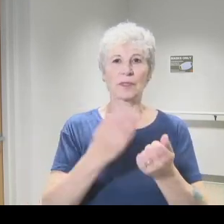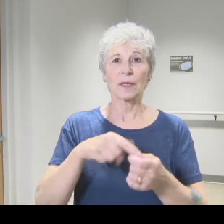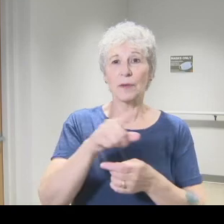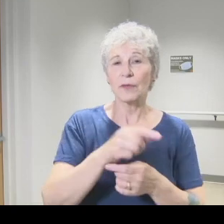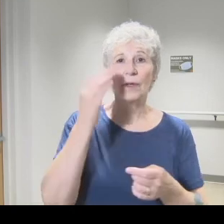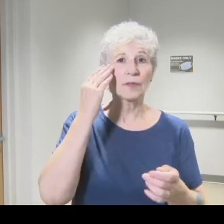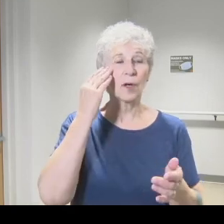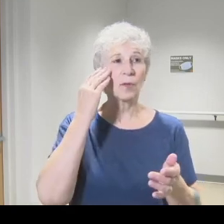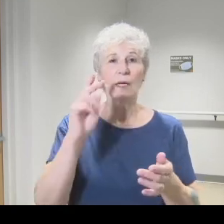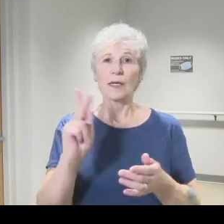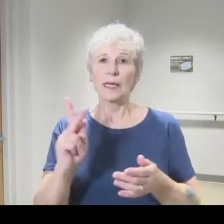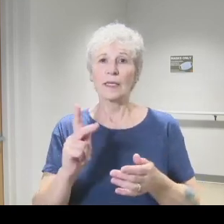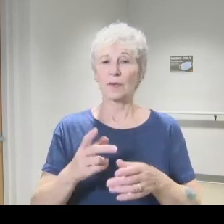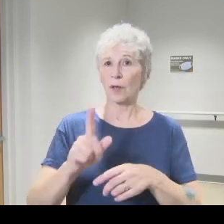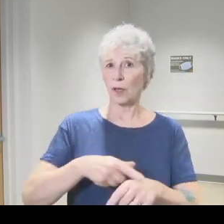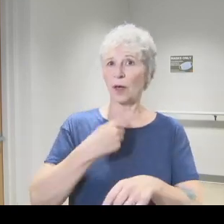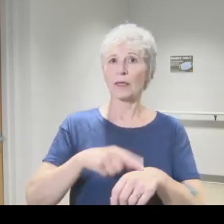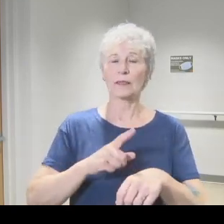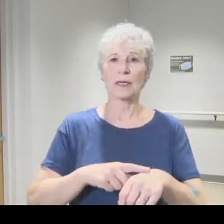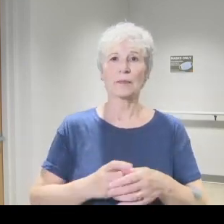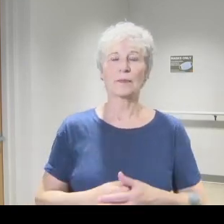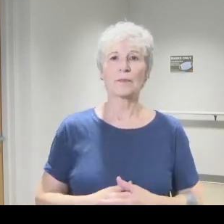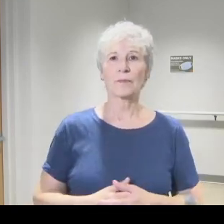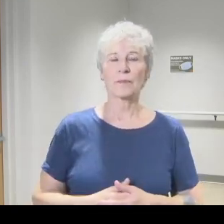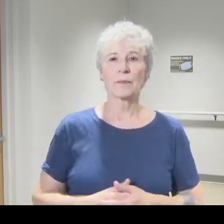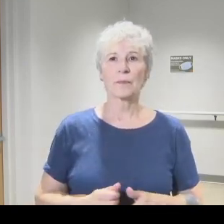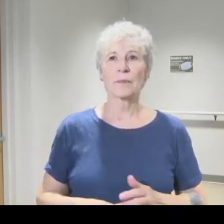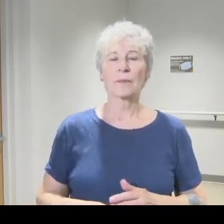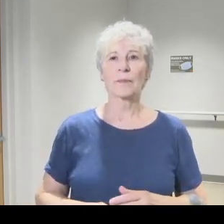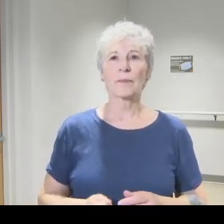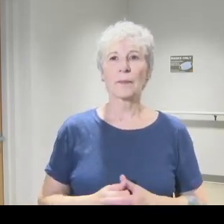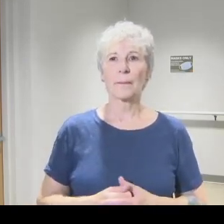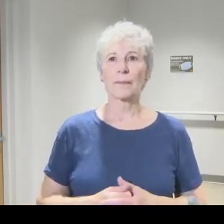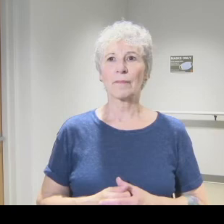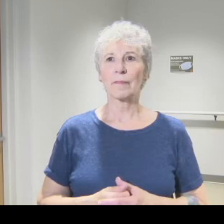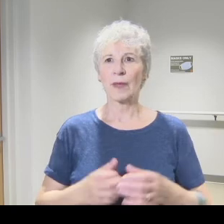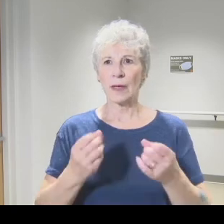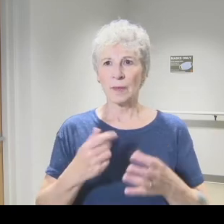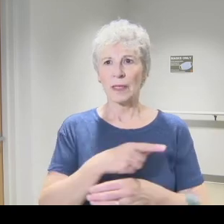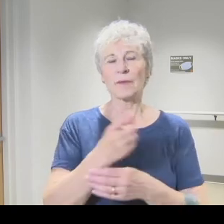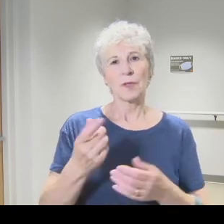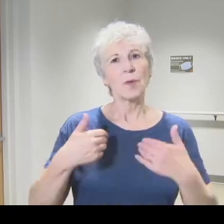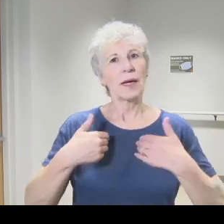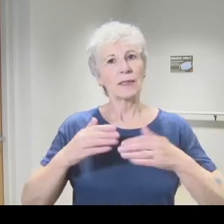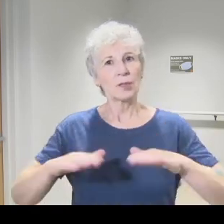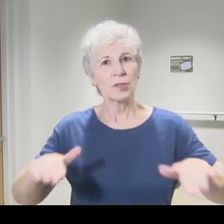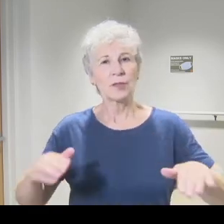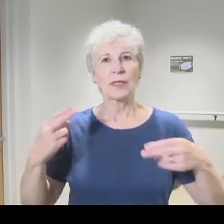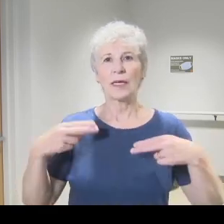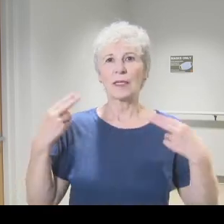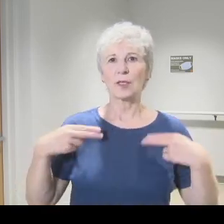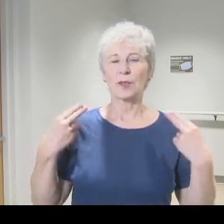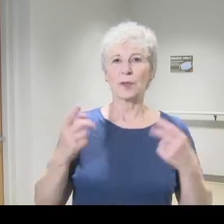and maybe you were a part of sending her parents out on the mission field. Or many of you have had your children in youth group with Jeremy